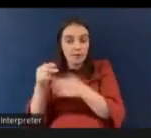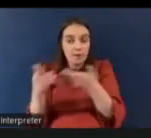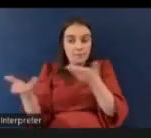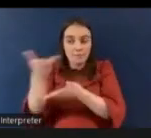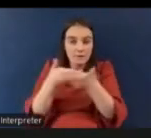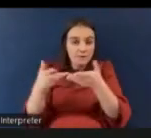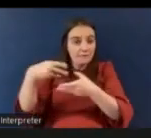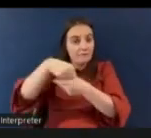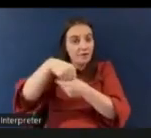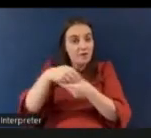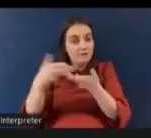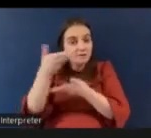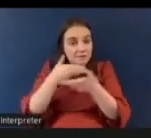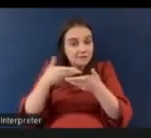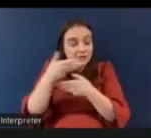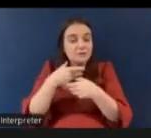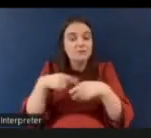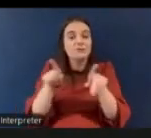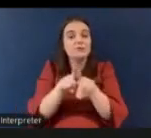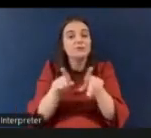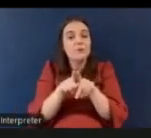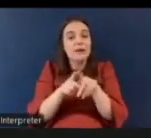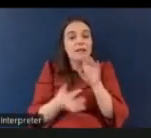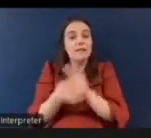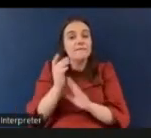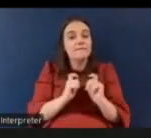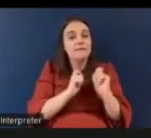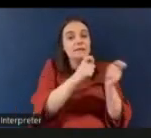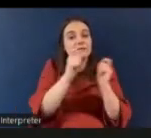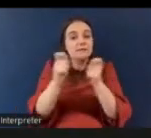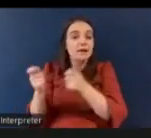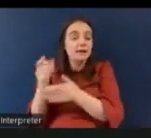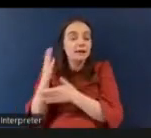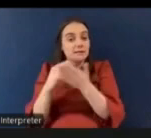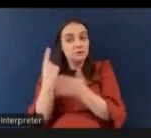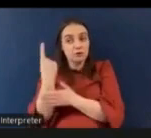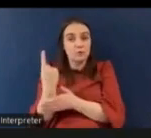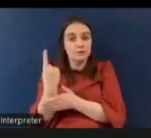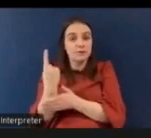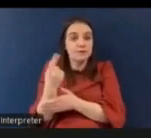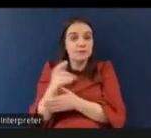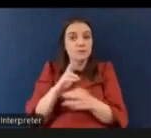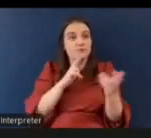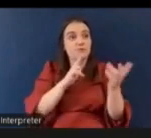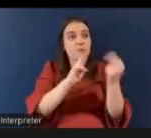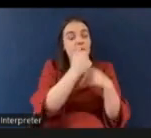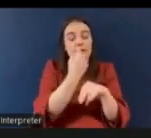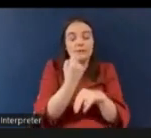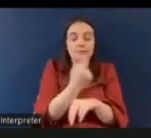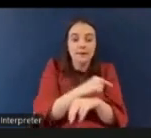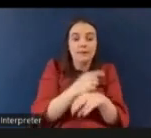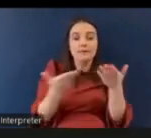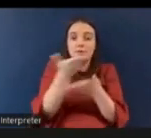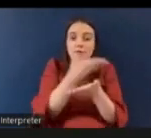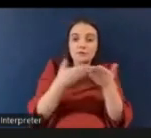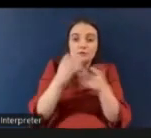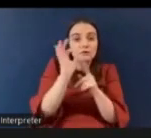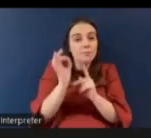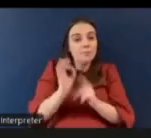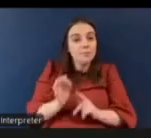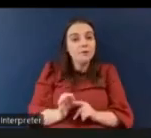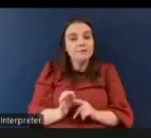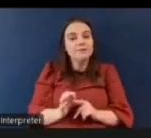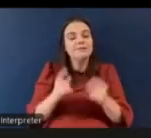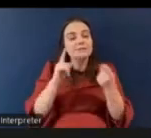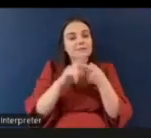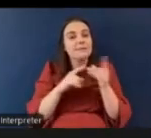well. And we'd also, if you can assign somebody in your group to report back on your key discussion points, and to